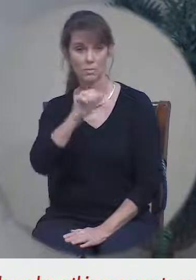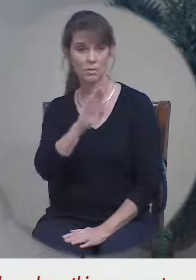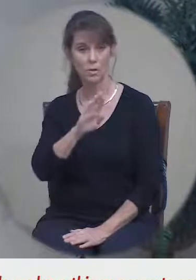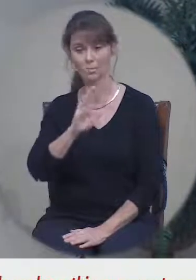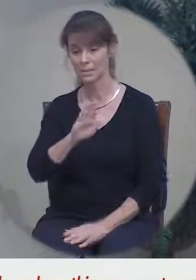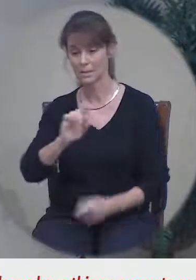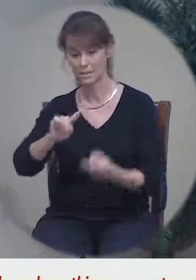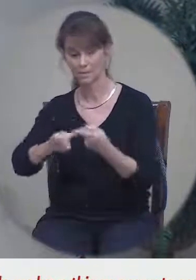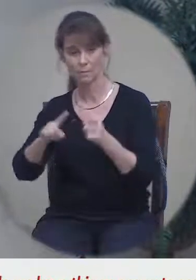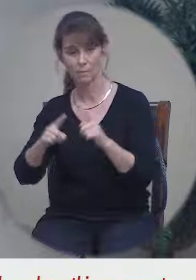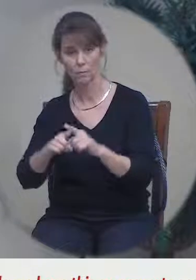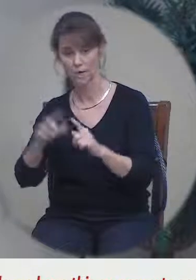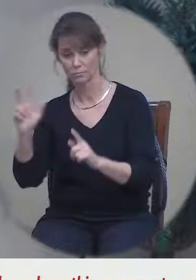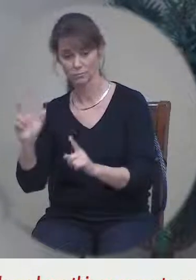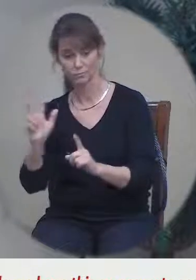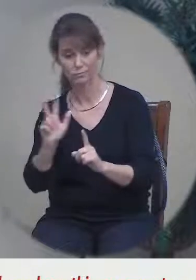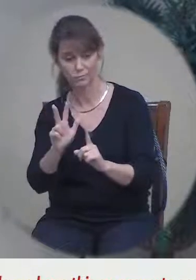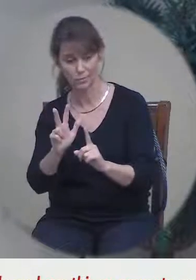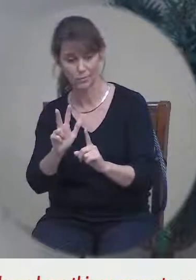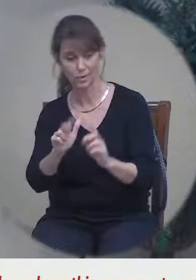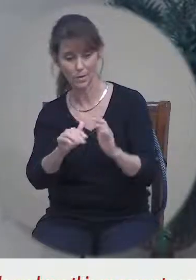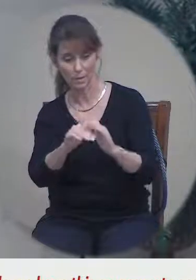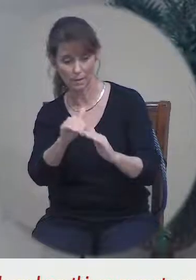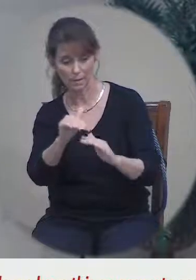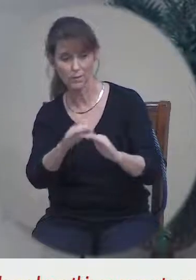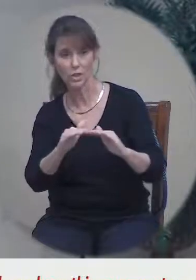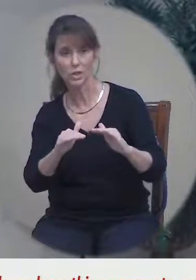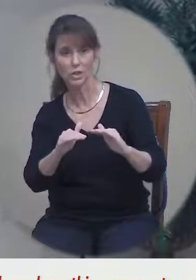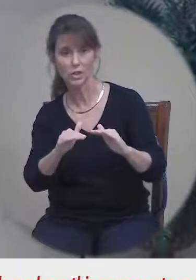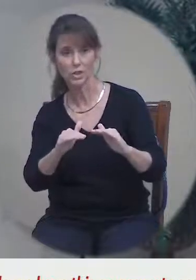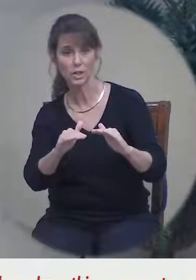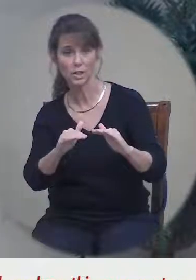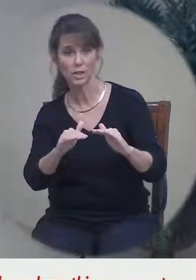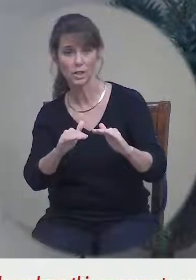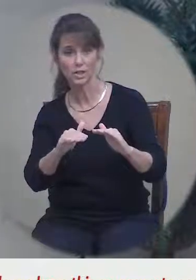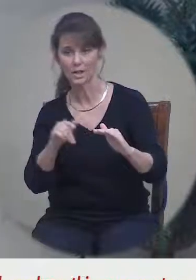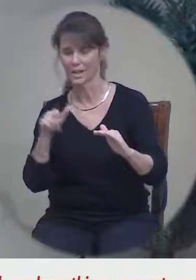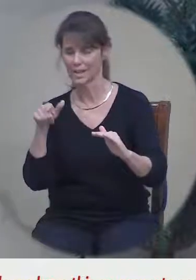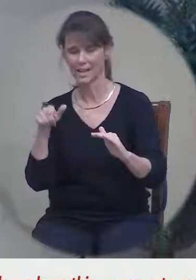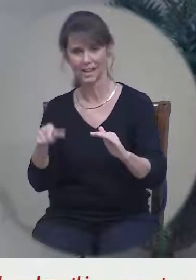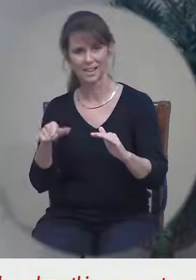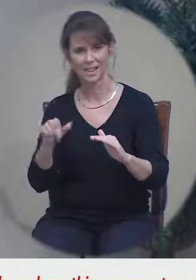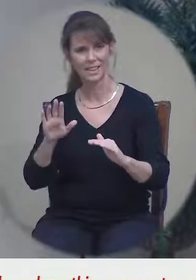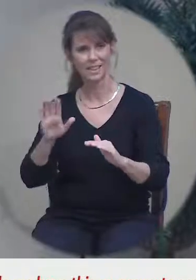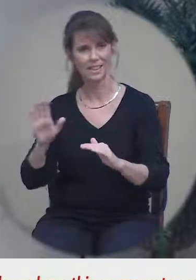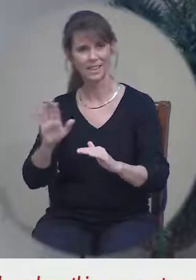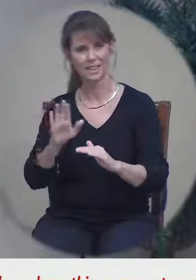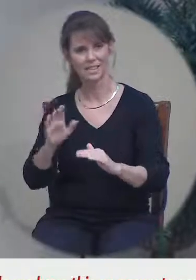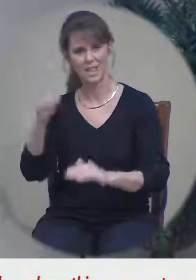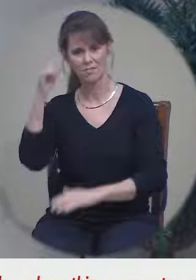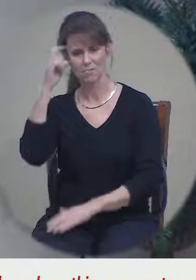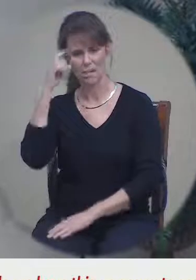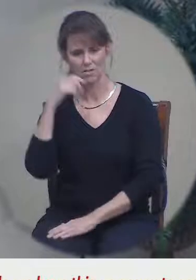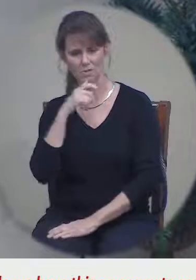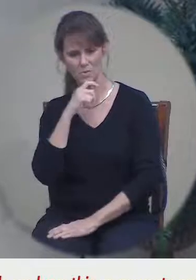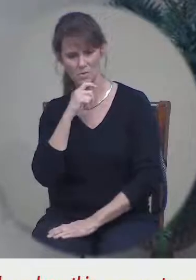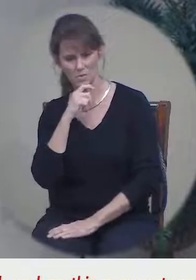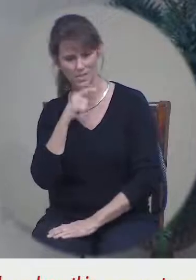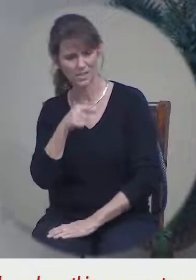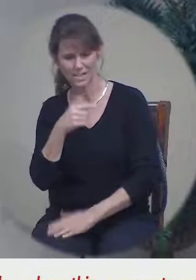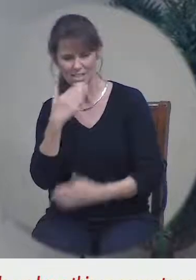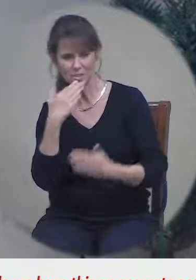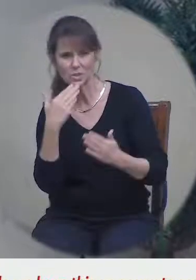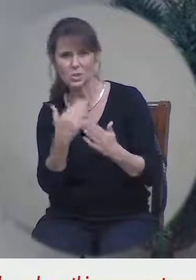him comfort, you almost see the shock and amazement because they can't in their minds fathom how such a good